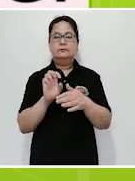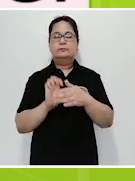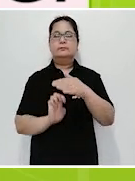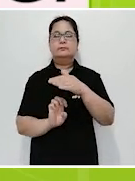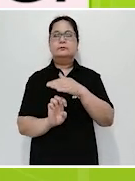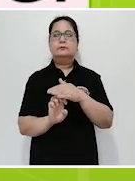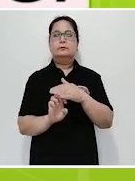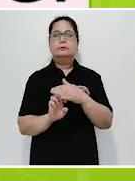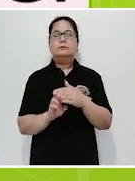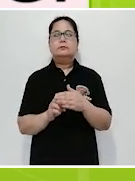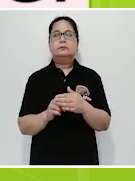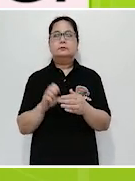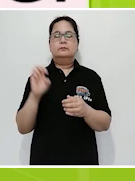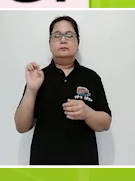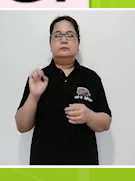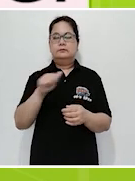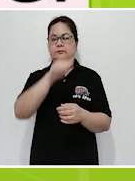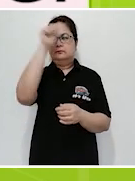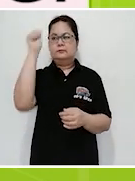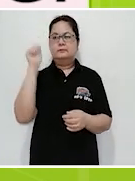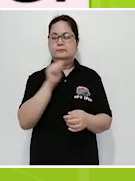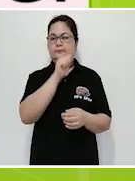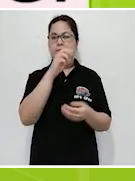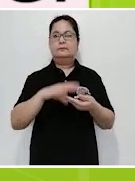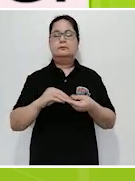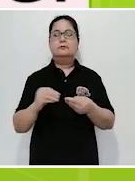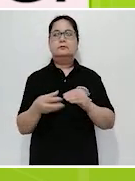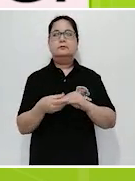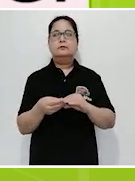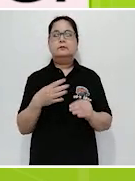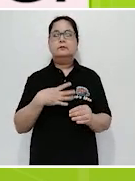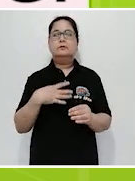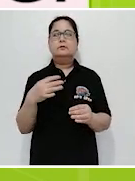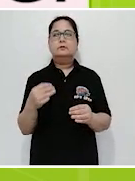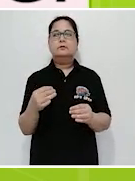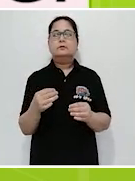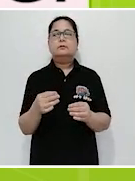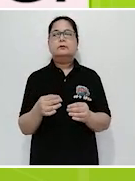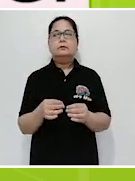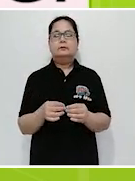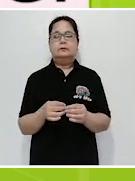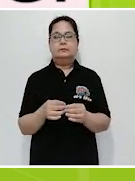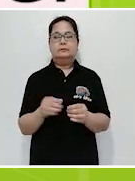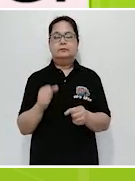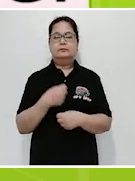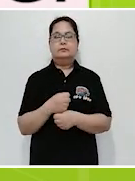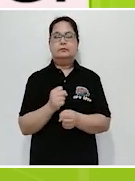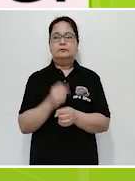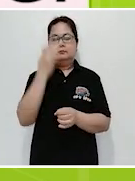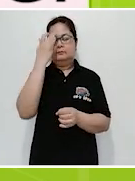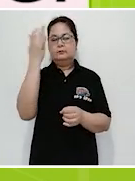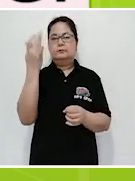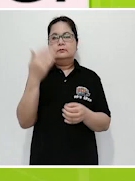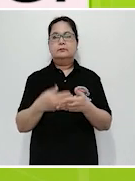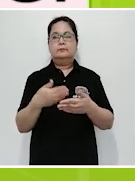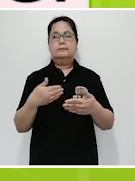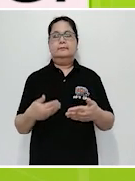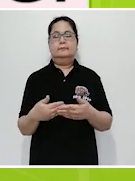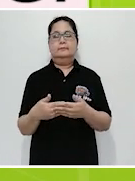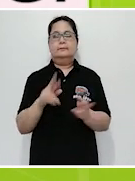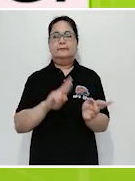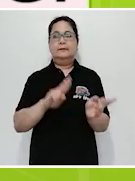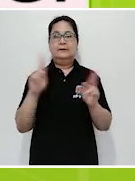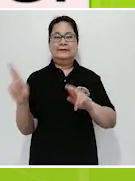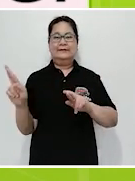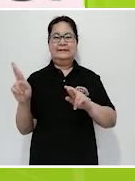enter the worthwhile East Asian stories with another interesting episode that will make you wiser than before.